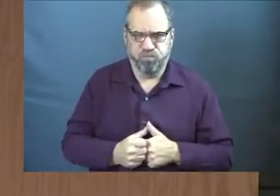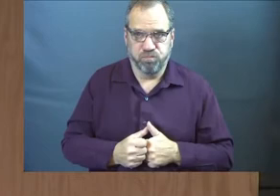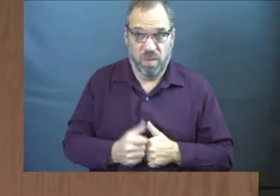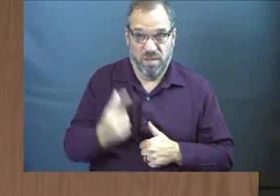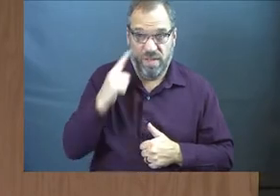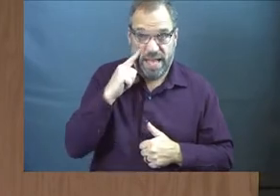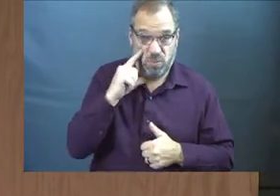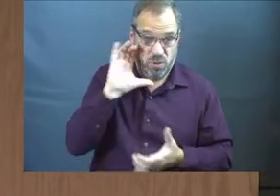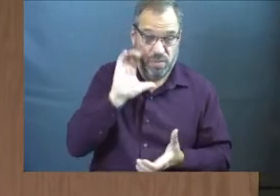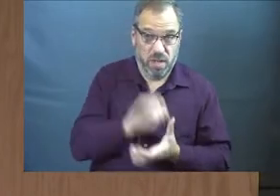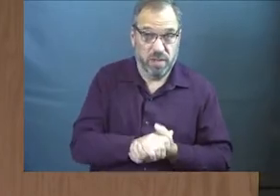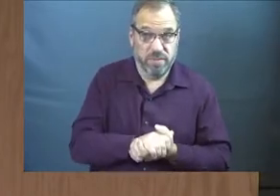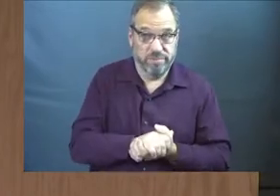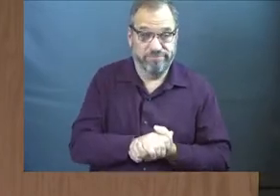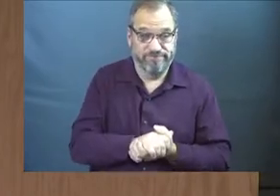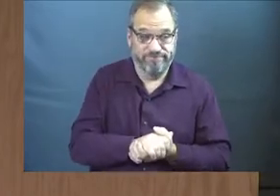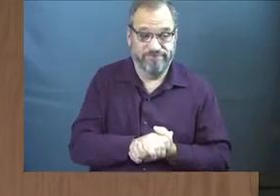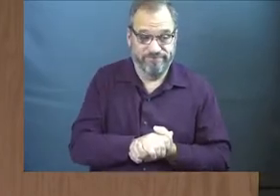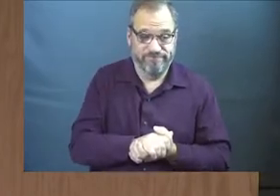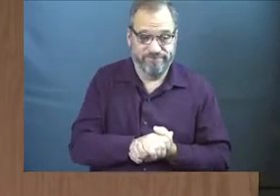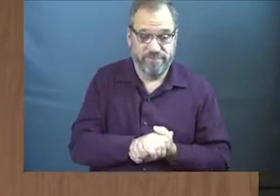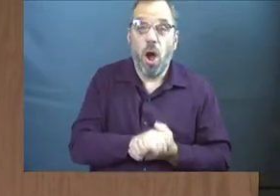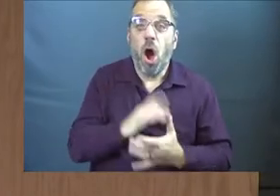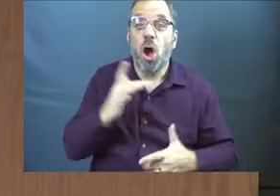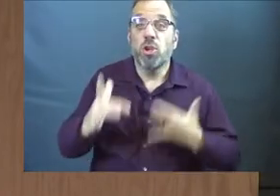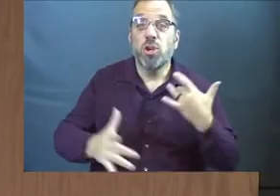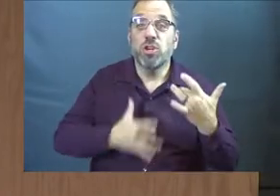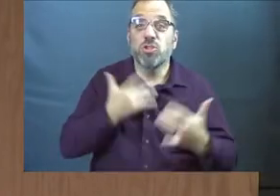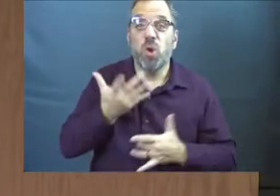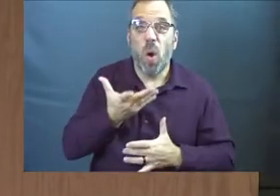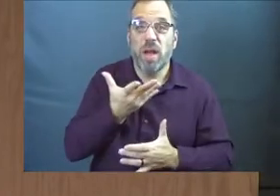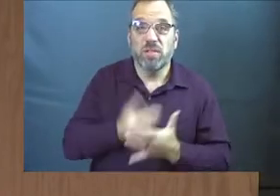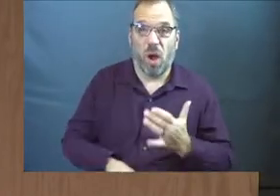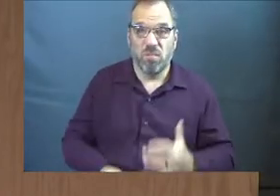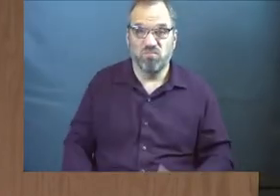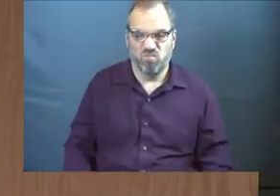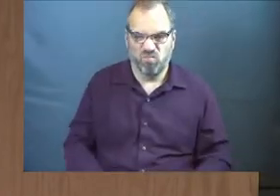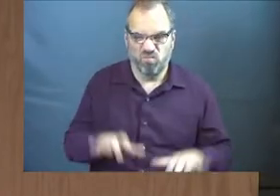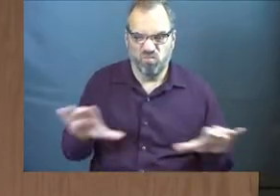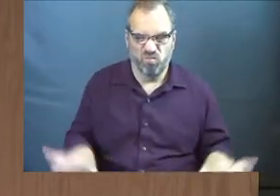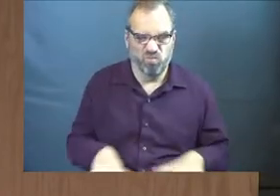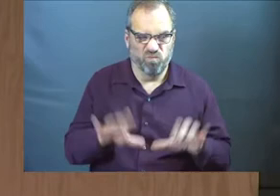If that's what you conclude, it will steal all the joy out of your relationship with God.